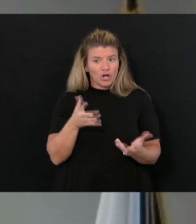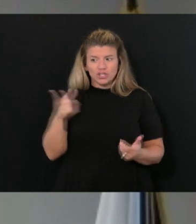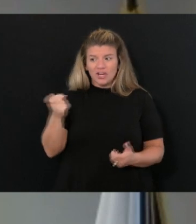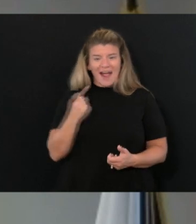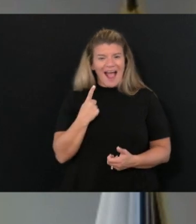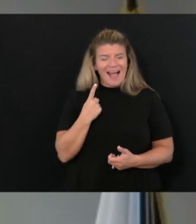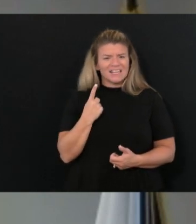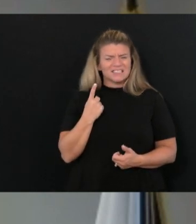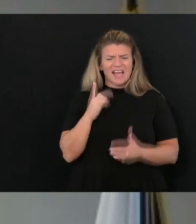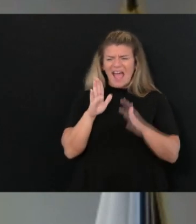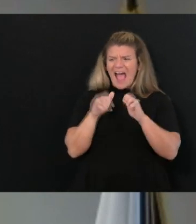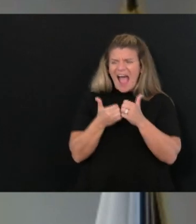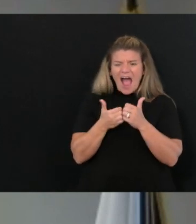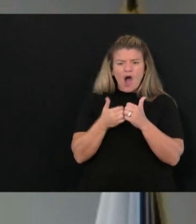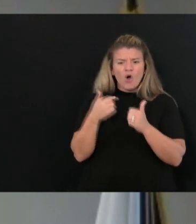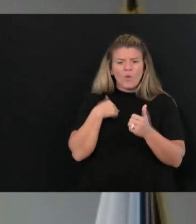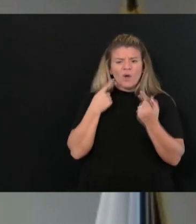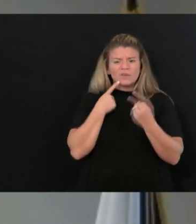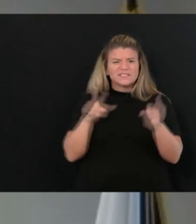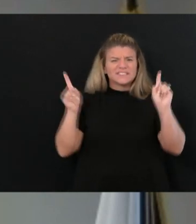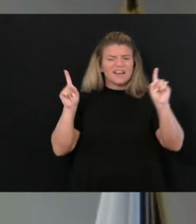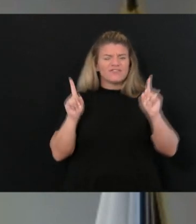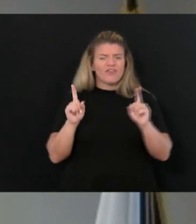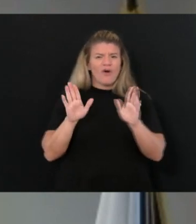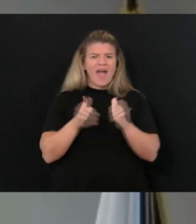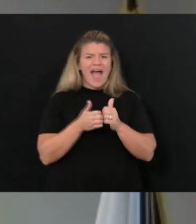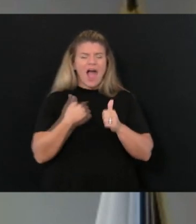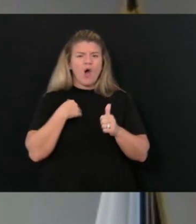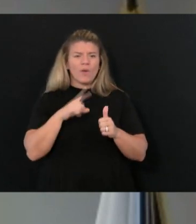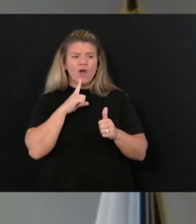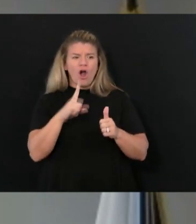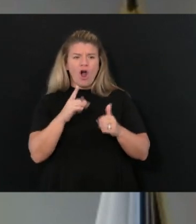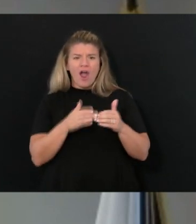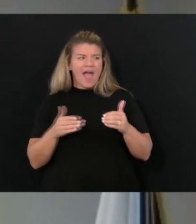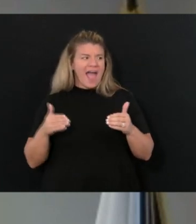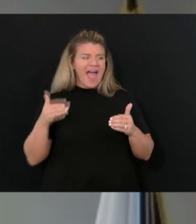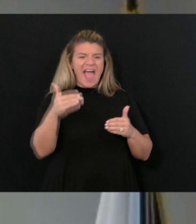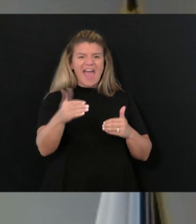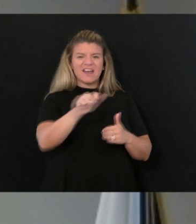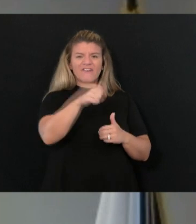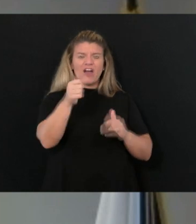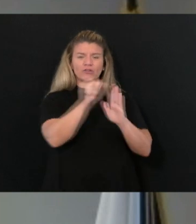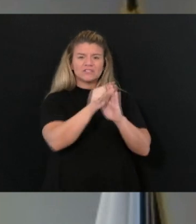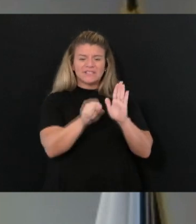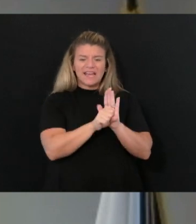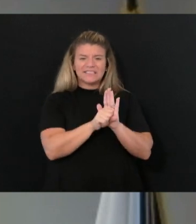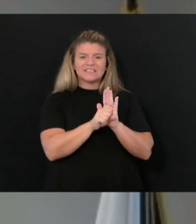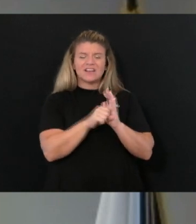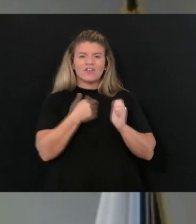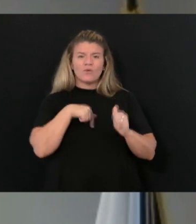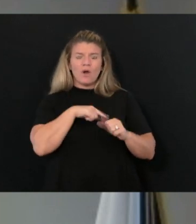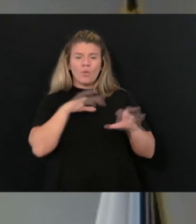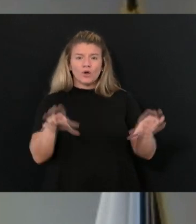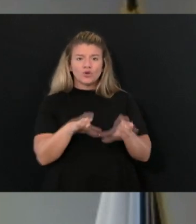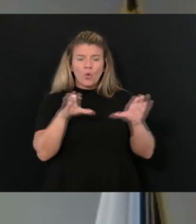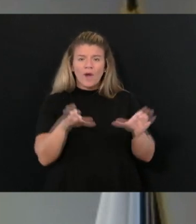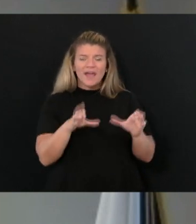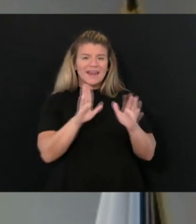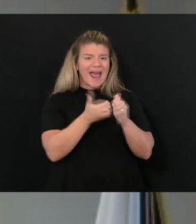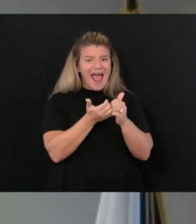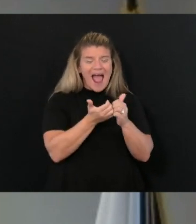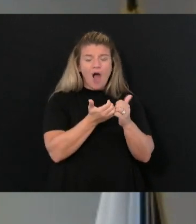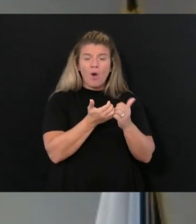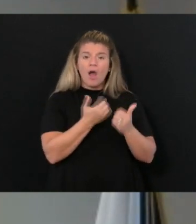we were kind of staying ahead of other states in terms of what we do and how we do it. And our response to that, we had a couple